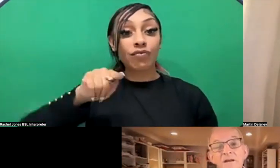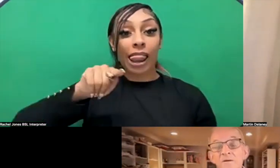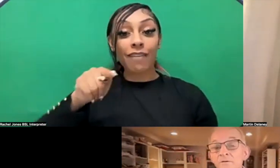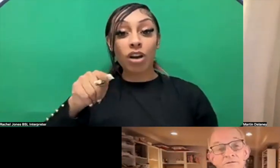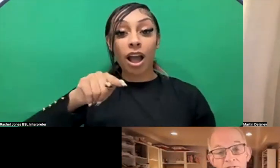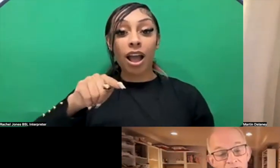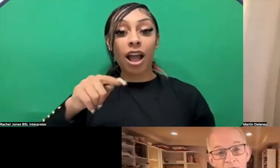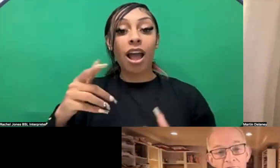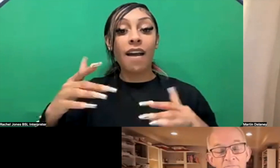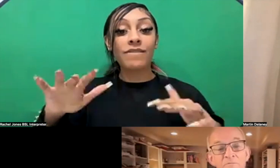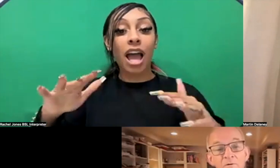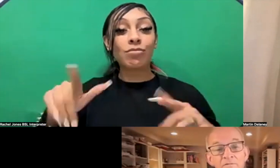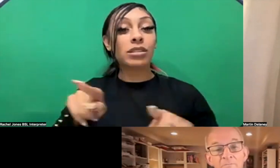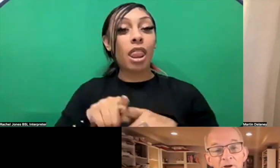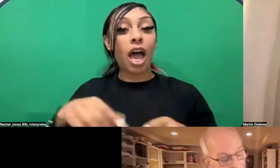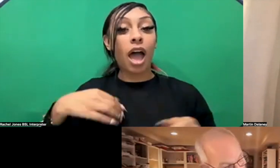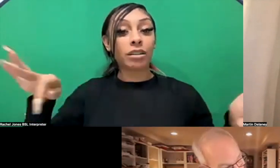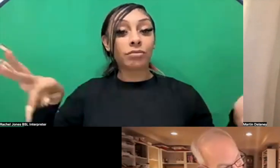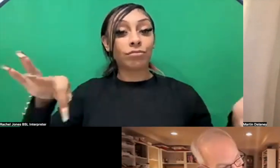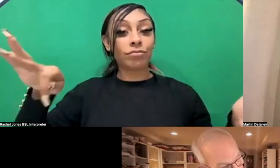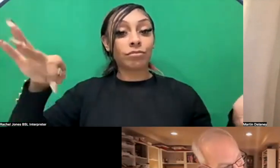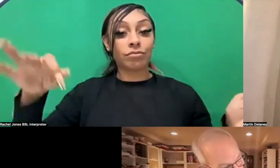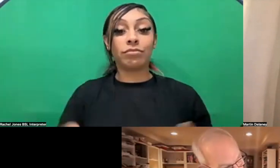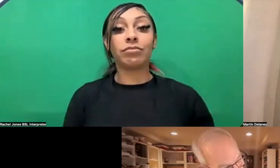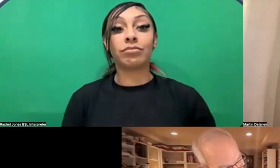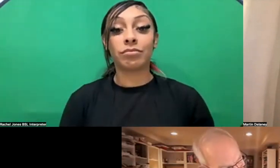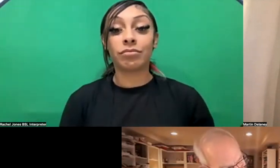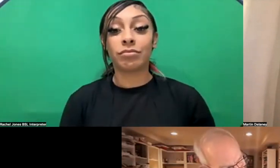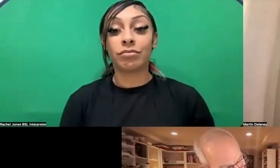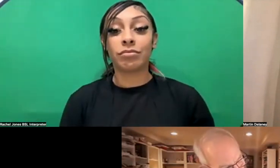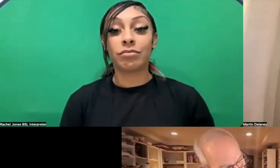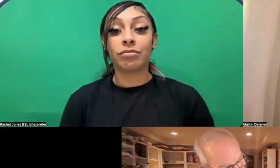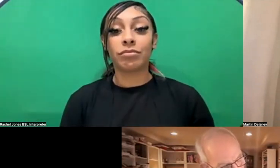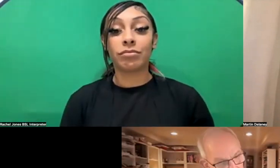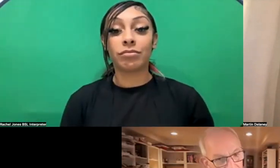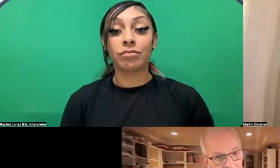a vibrato, just as though I was performing vibrato on a cello.